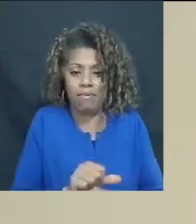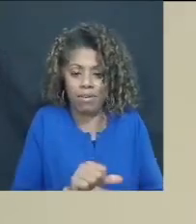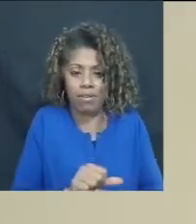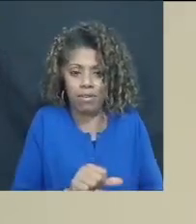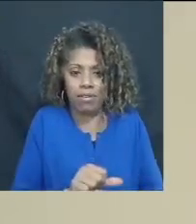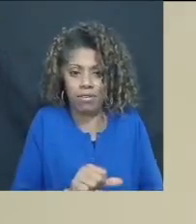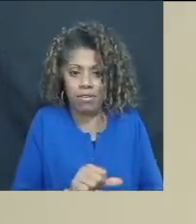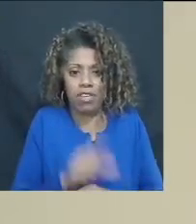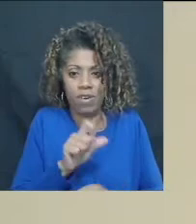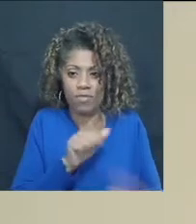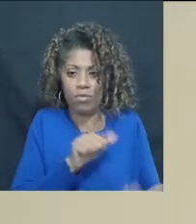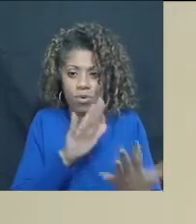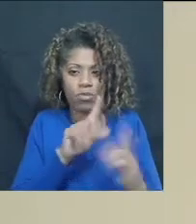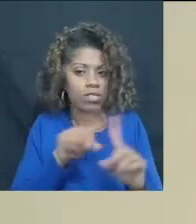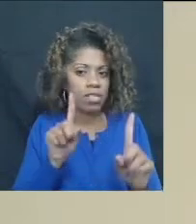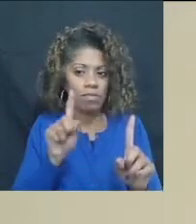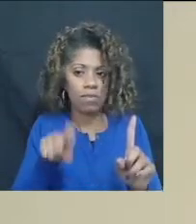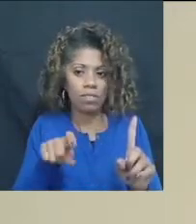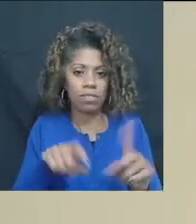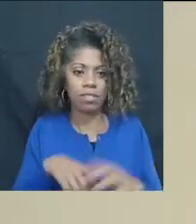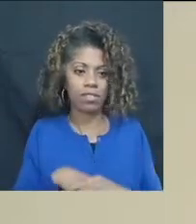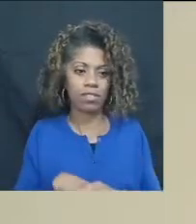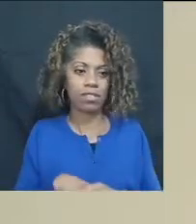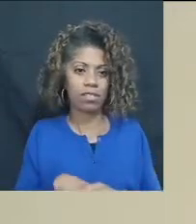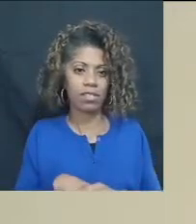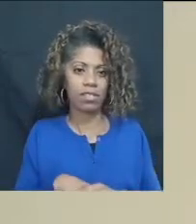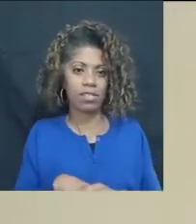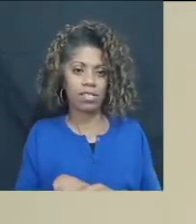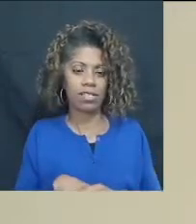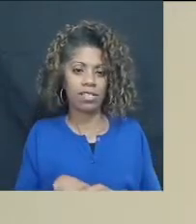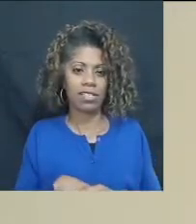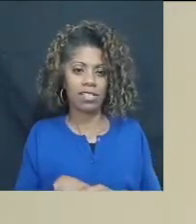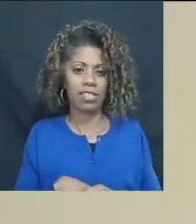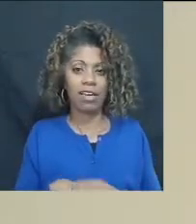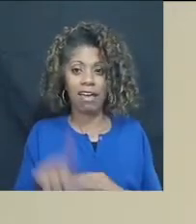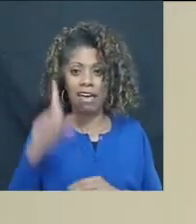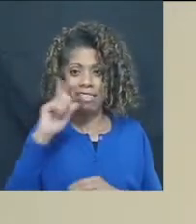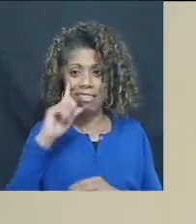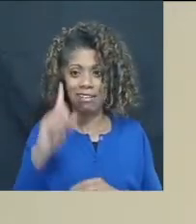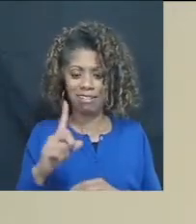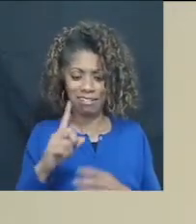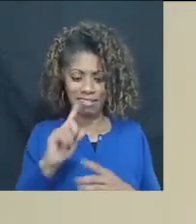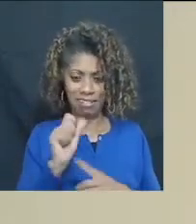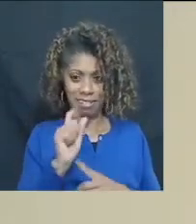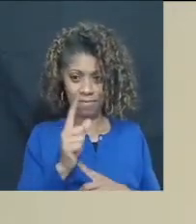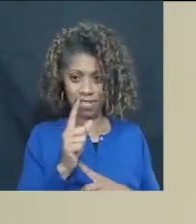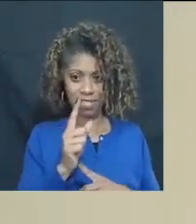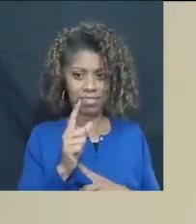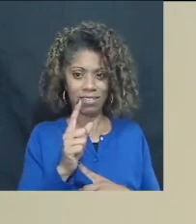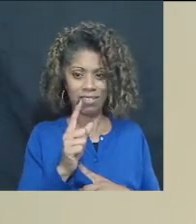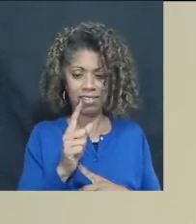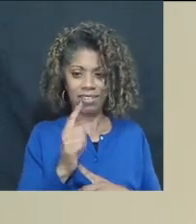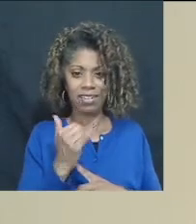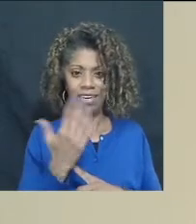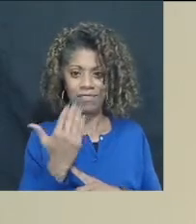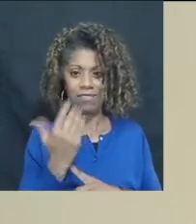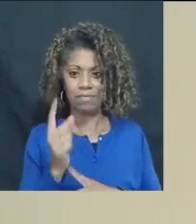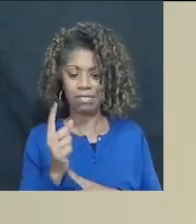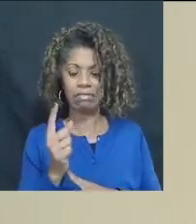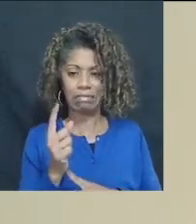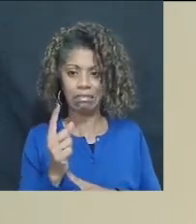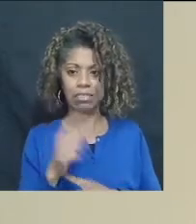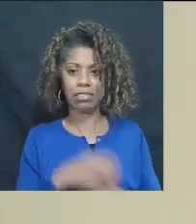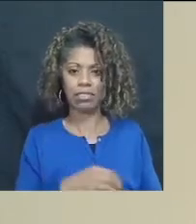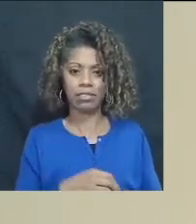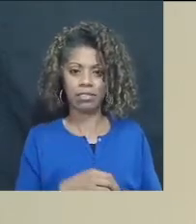And as I'm nearing, I thought I'd only take 10 minutes, but as I'm nearing 15, let me try to close.